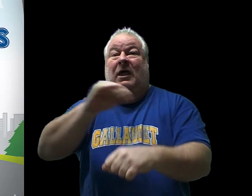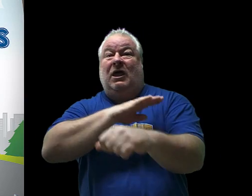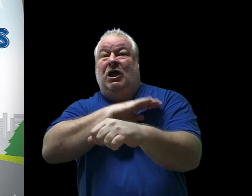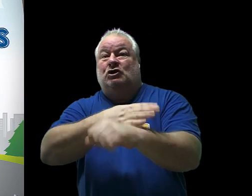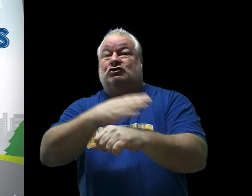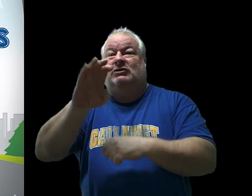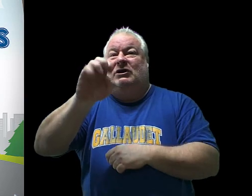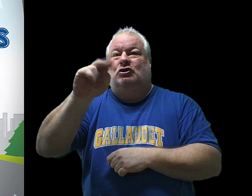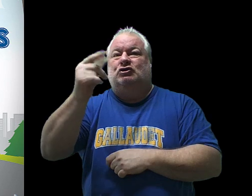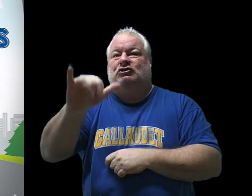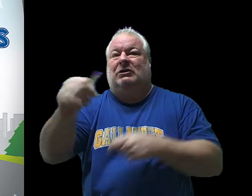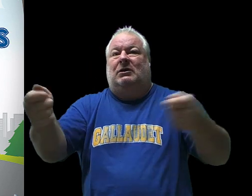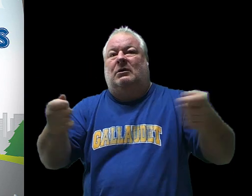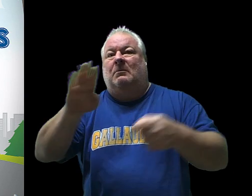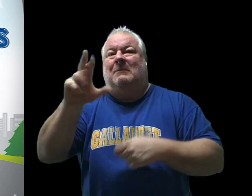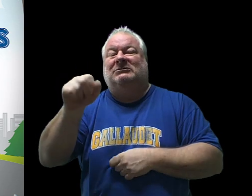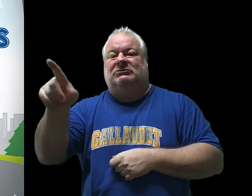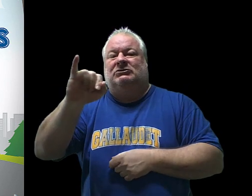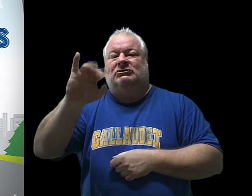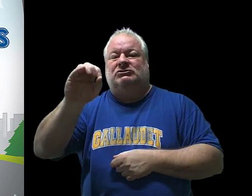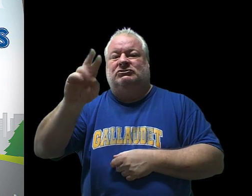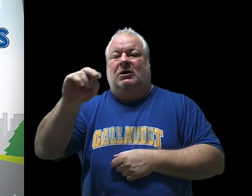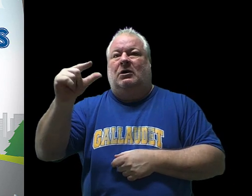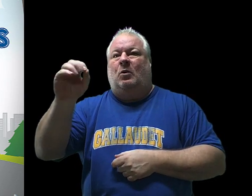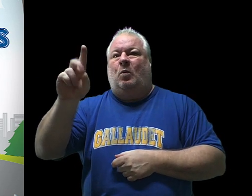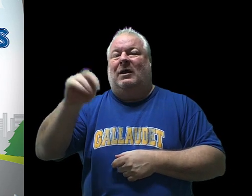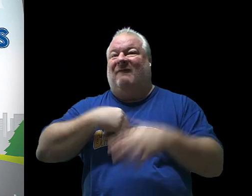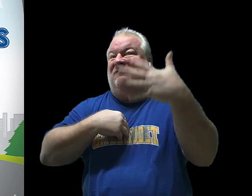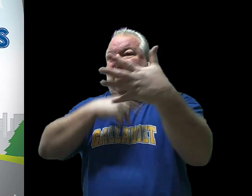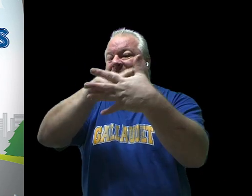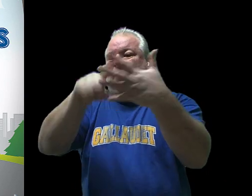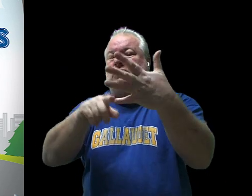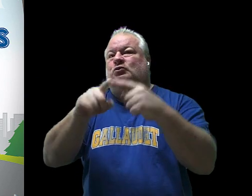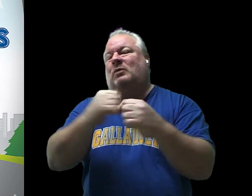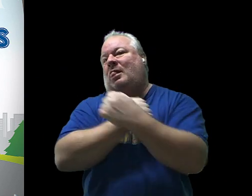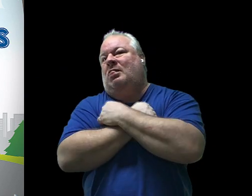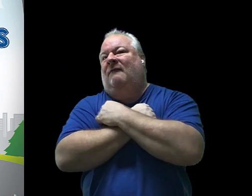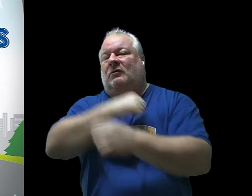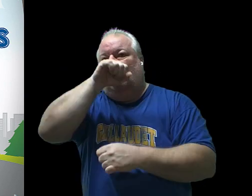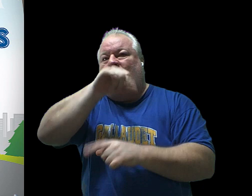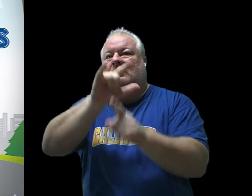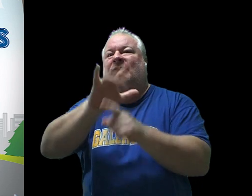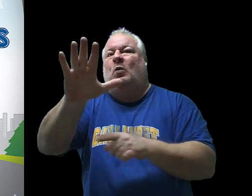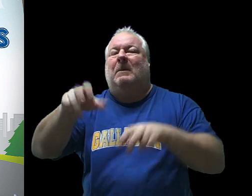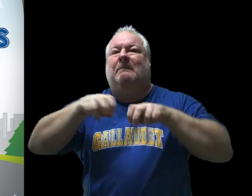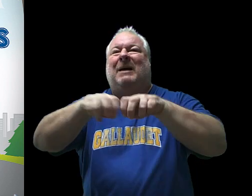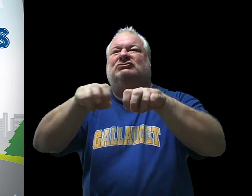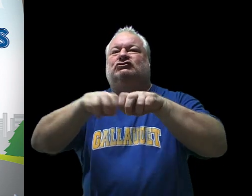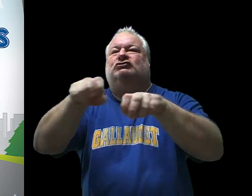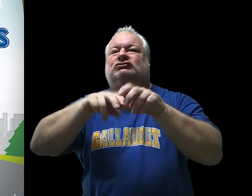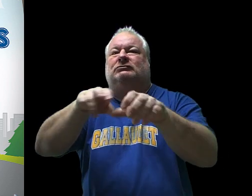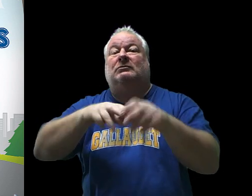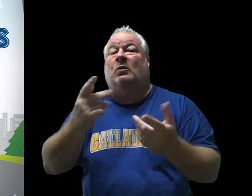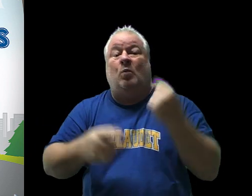The Energy Bus by John Gordon comes 5 ways to love your passengers. Number 1, make time for